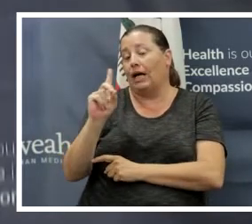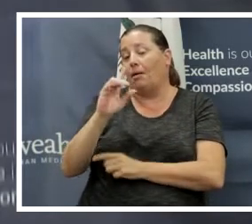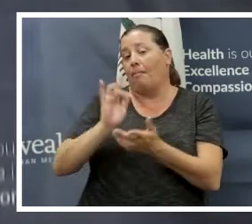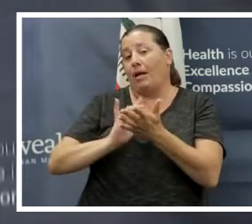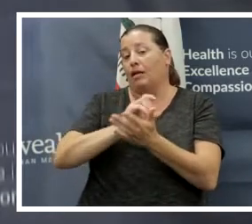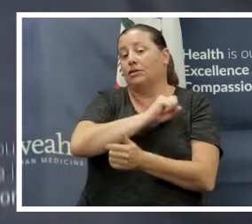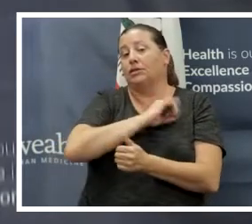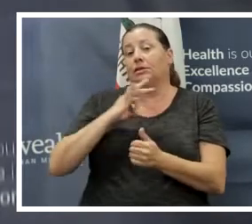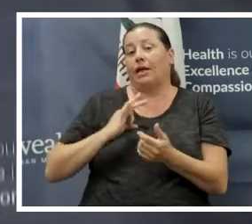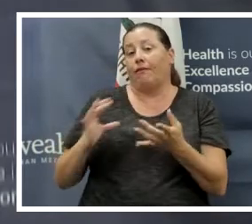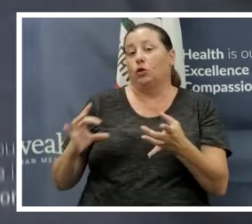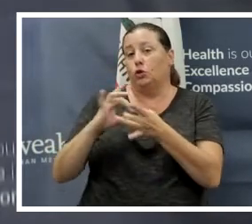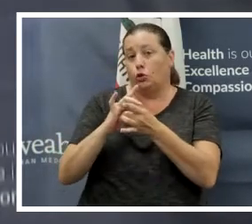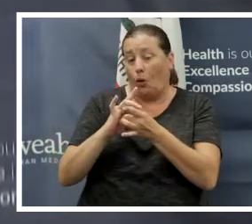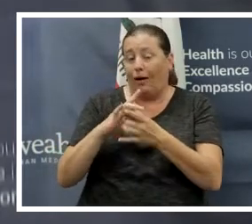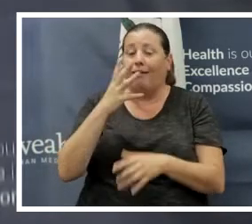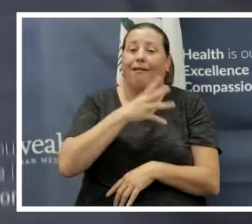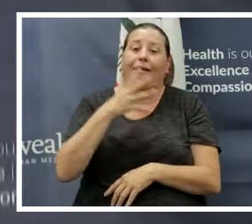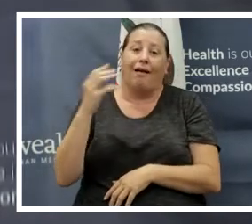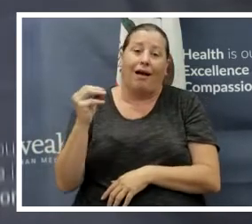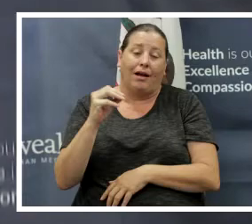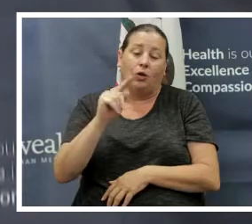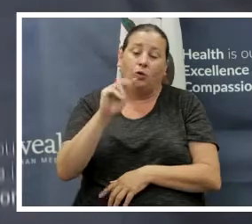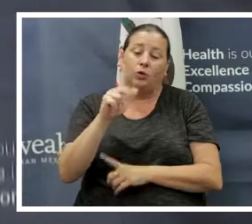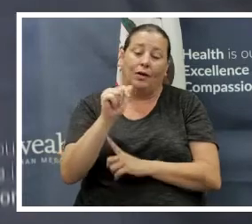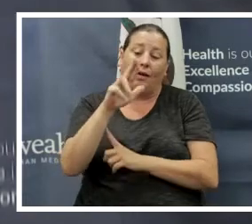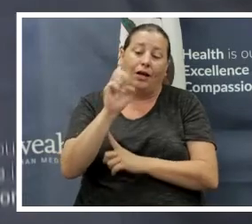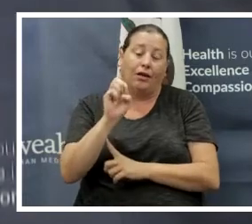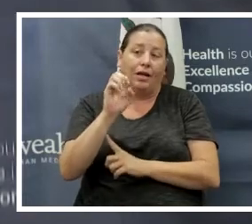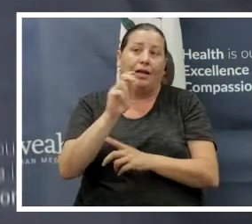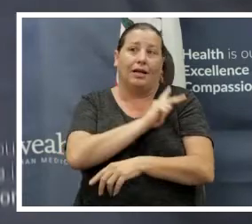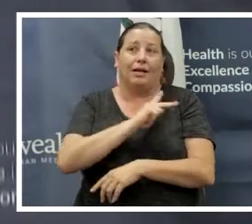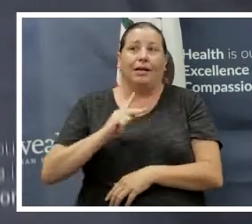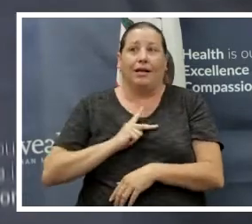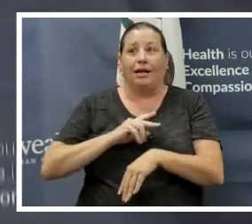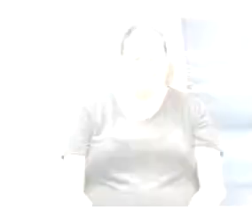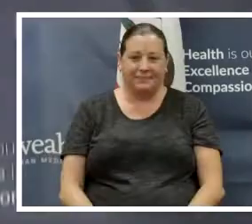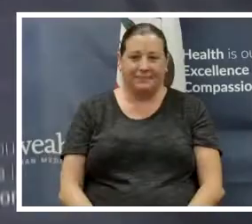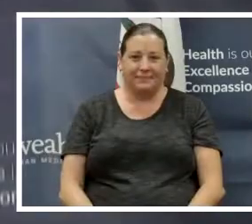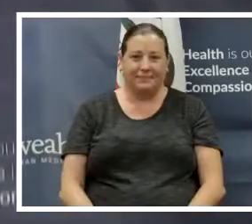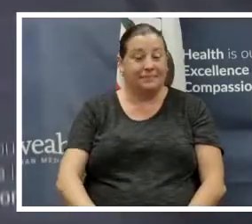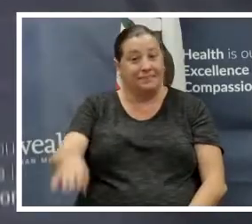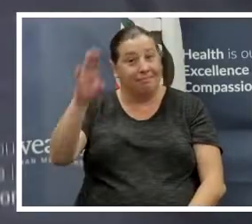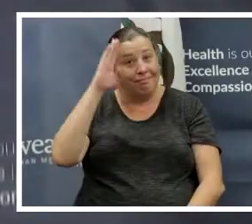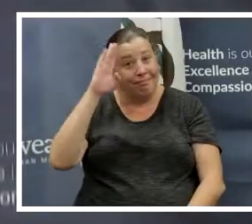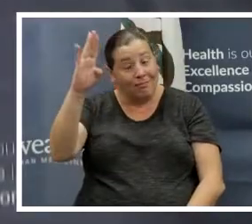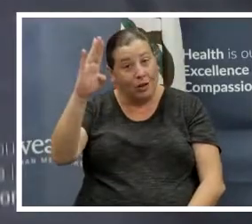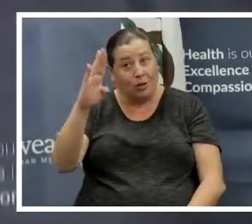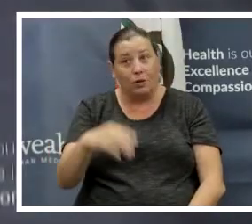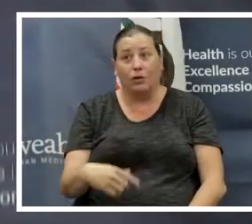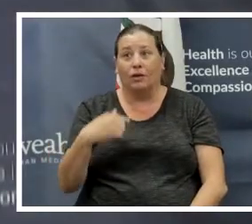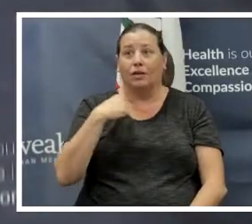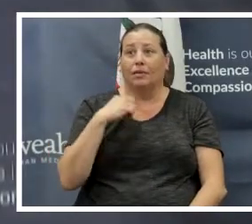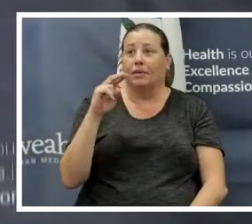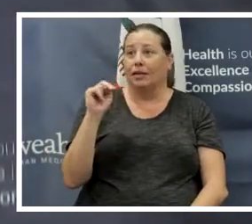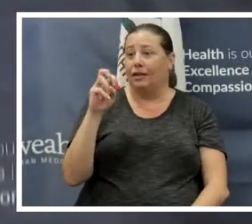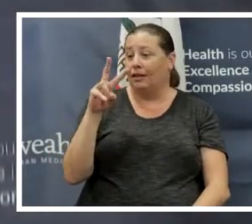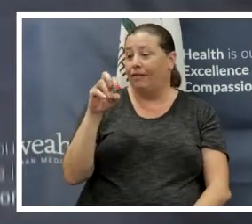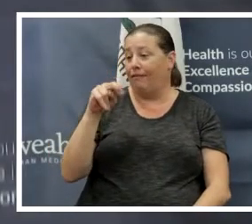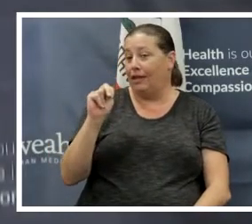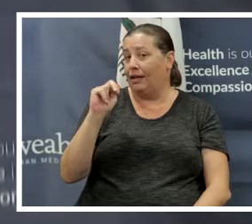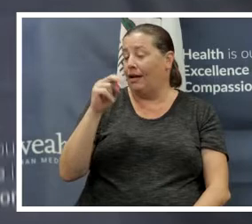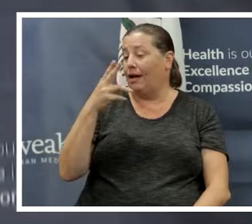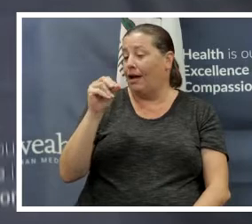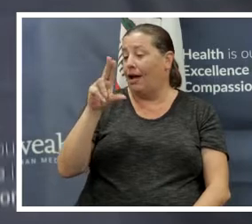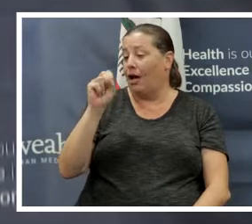Integrated Health, and Tulare King's Cancer Development. Nevin, please come on in. Hello. I'm Nevin House. I've been on the